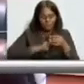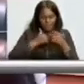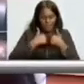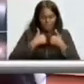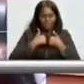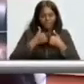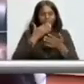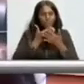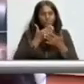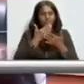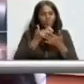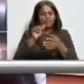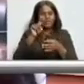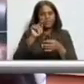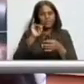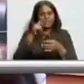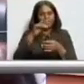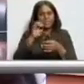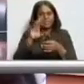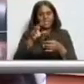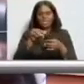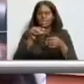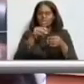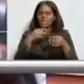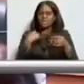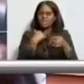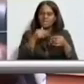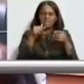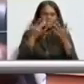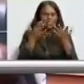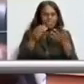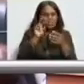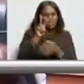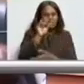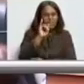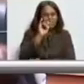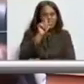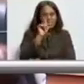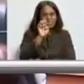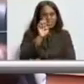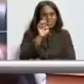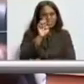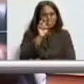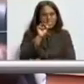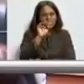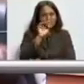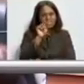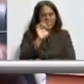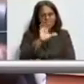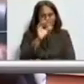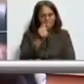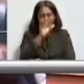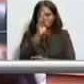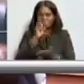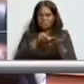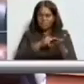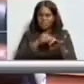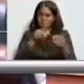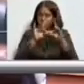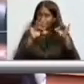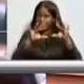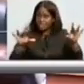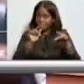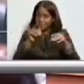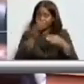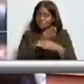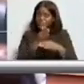have paper tigers coming in the name of Vietnamese investors to come and get 6 million hectares of land. The